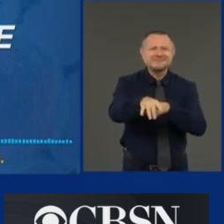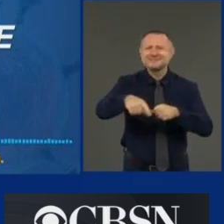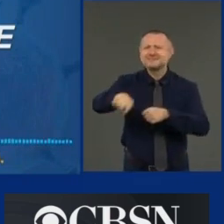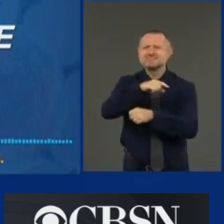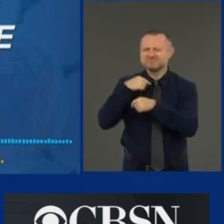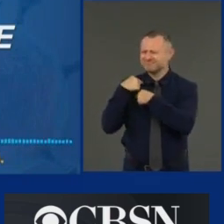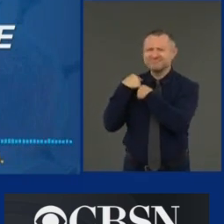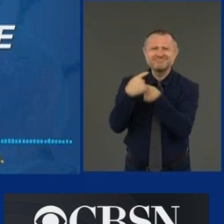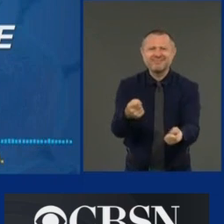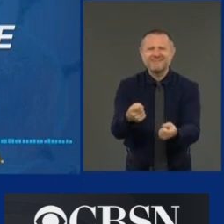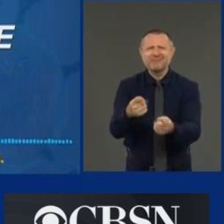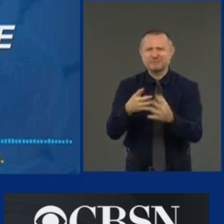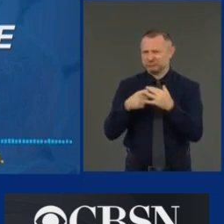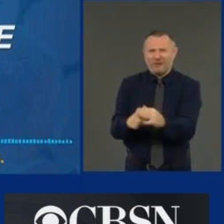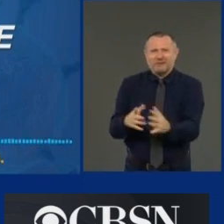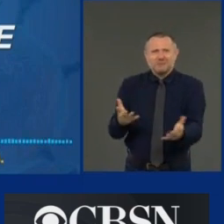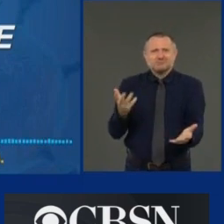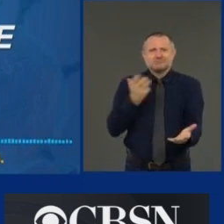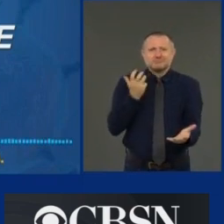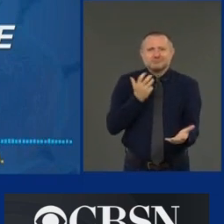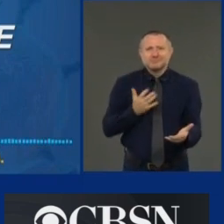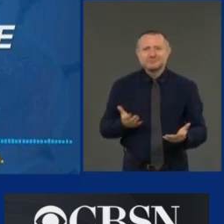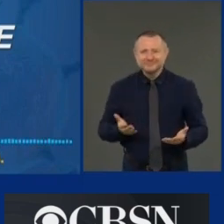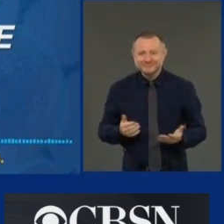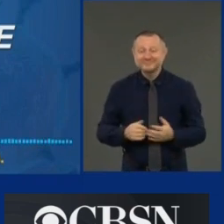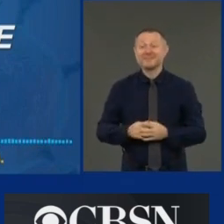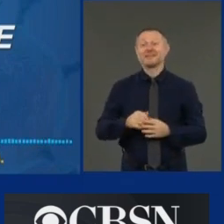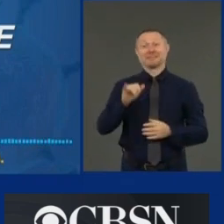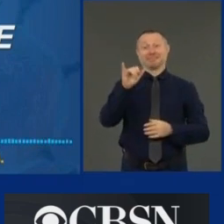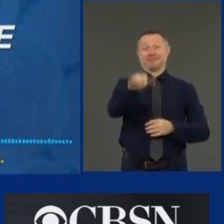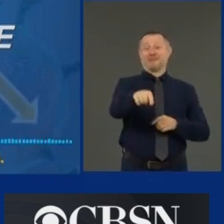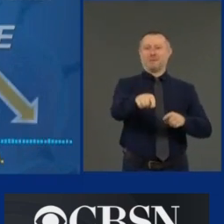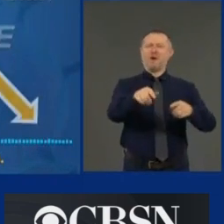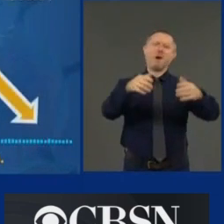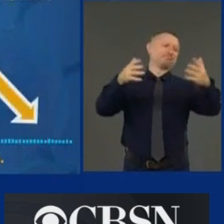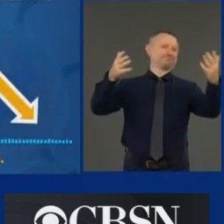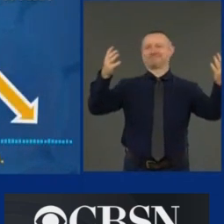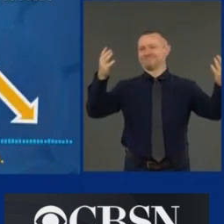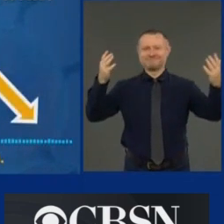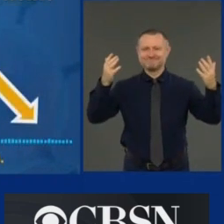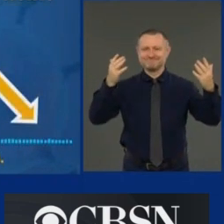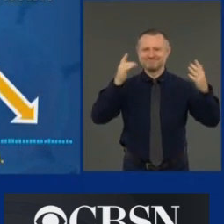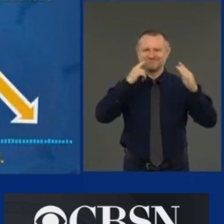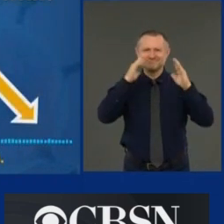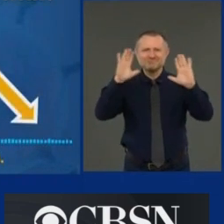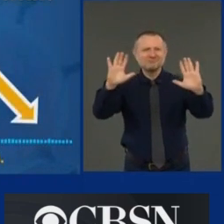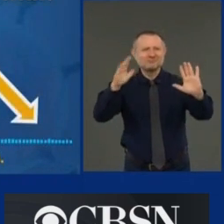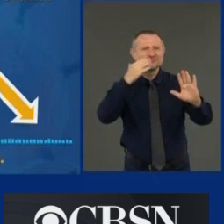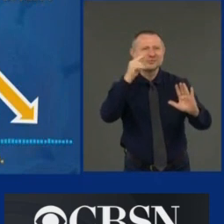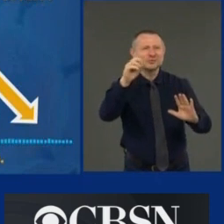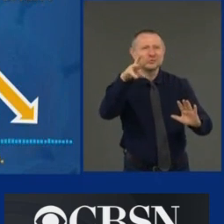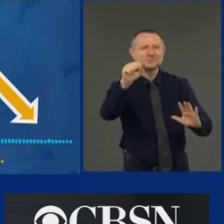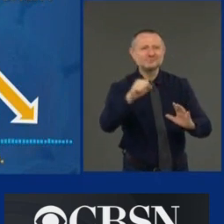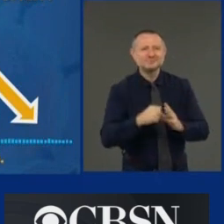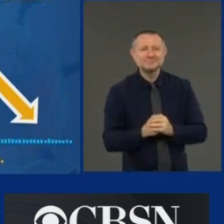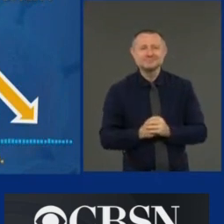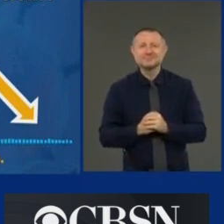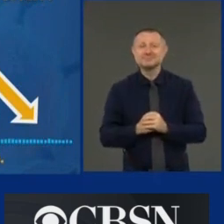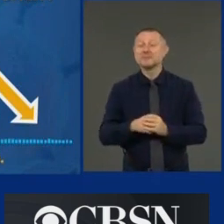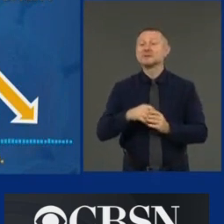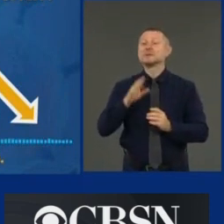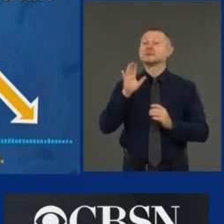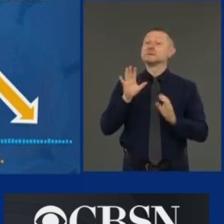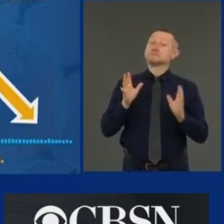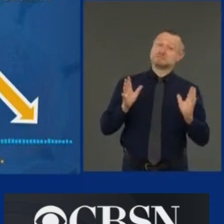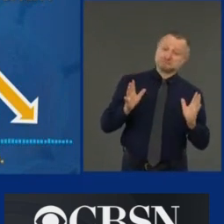we started this. So that is really great news. And it's not just that the